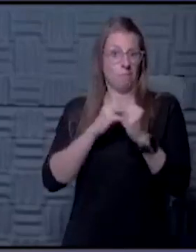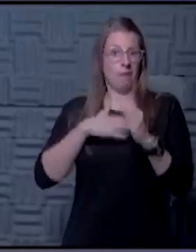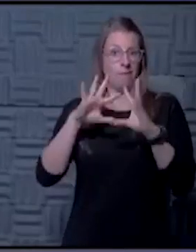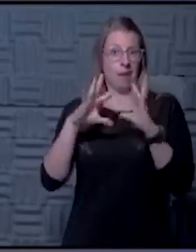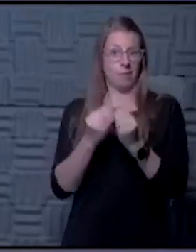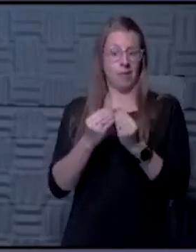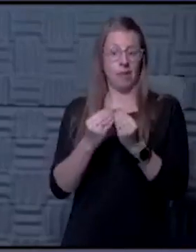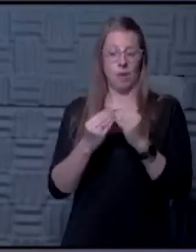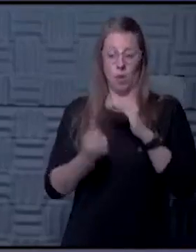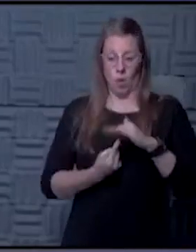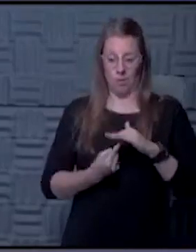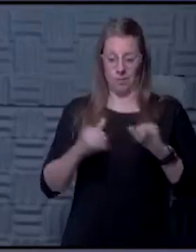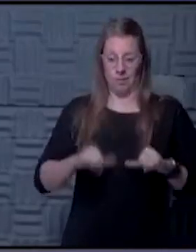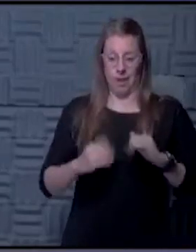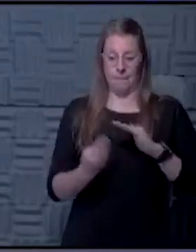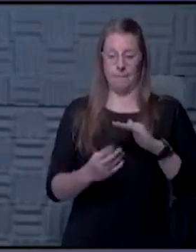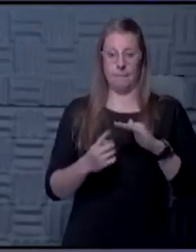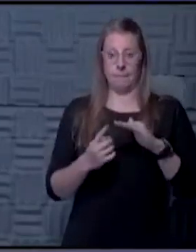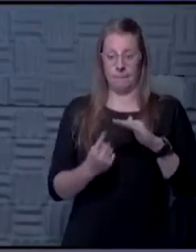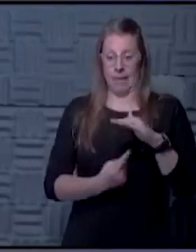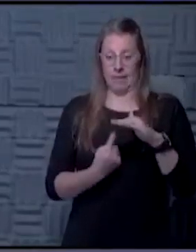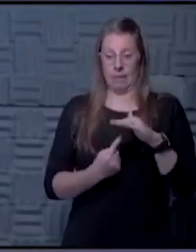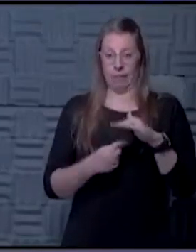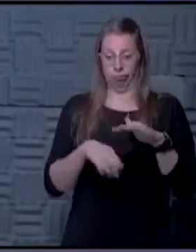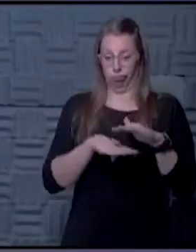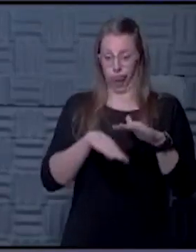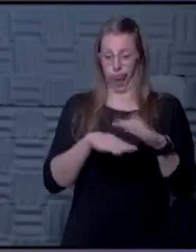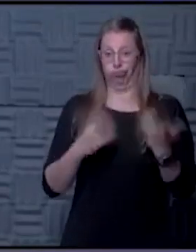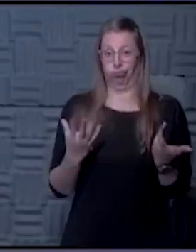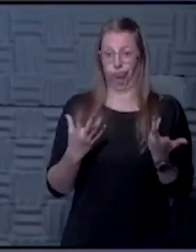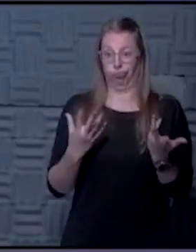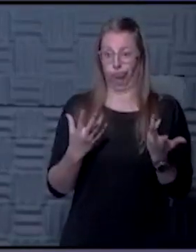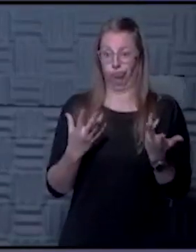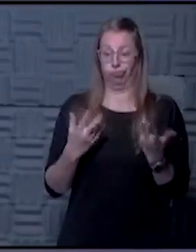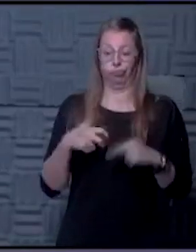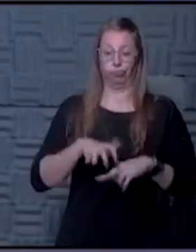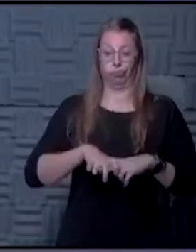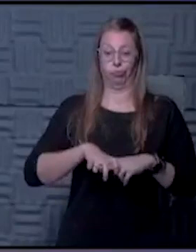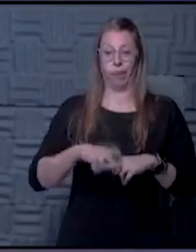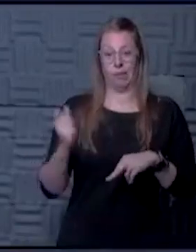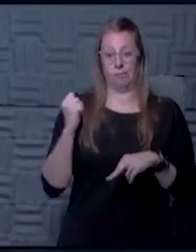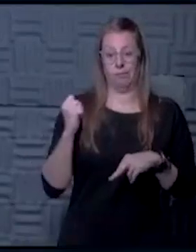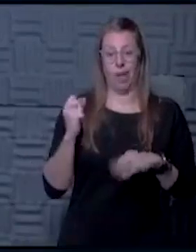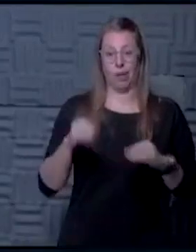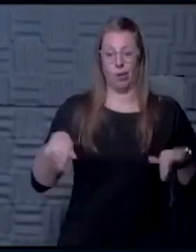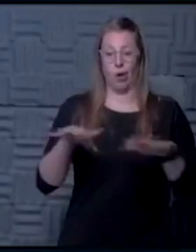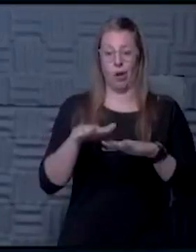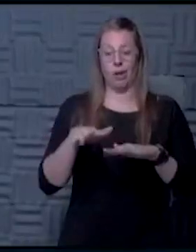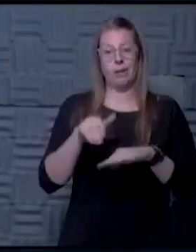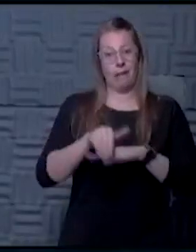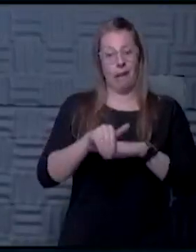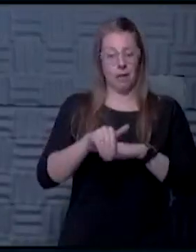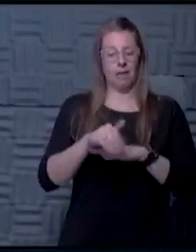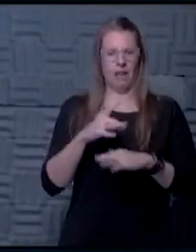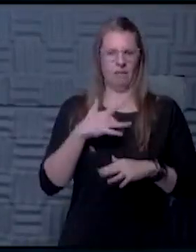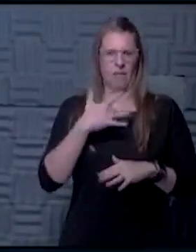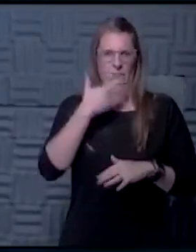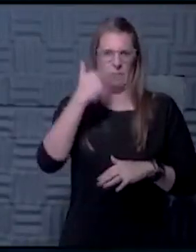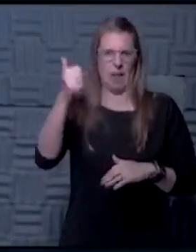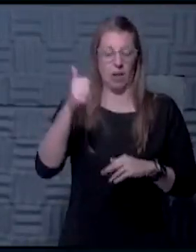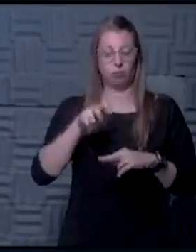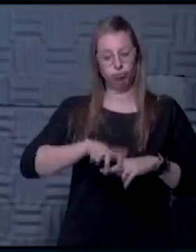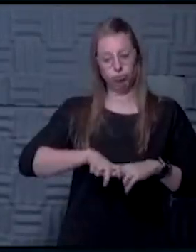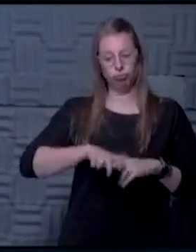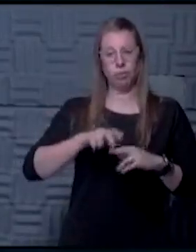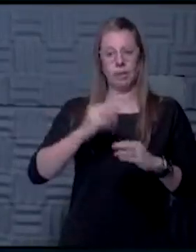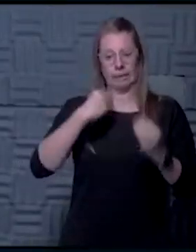they quarantined me to the basement. I wasn't around anybody. I would sit out in the backyard at night once I started to feel better and have dinner with